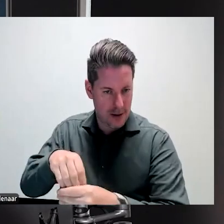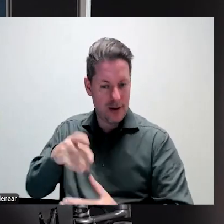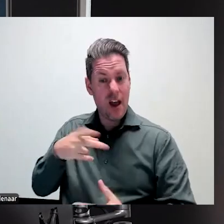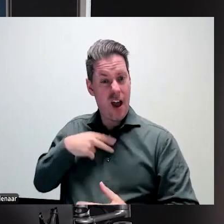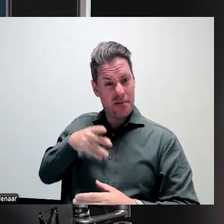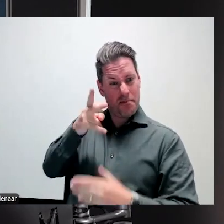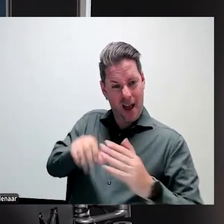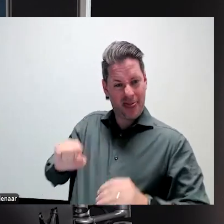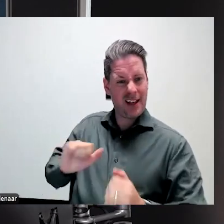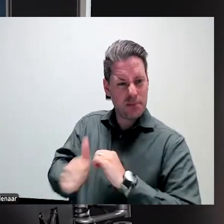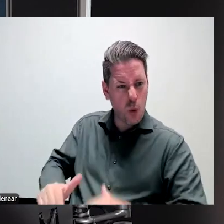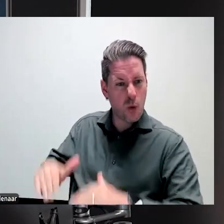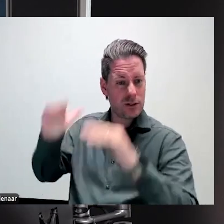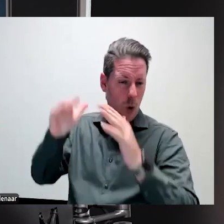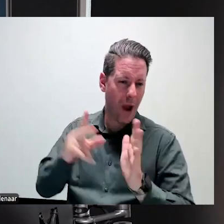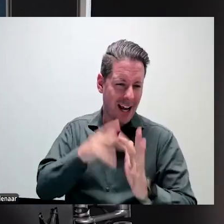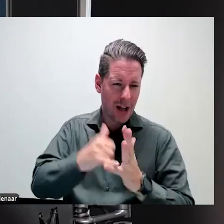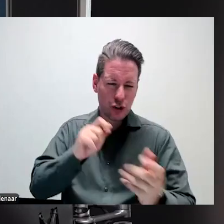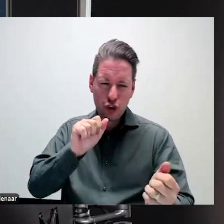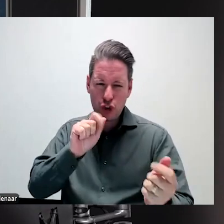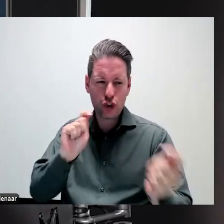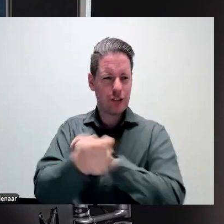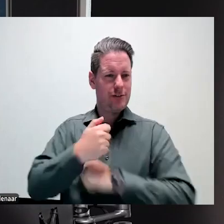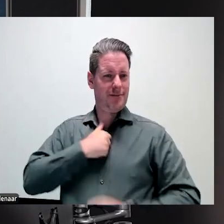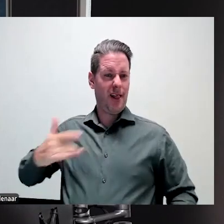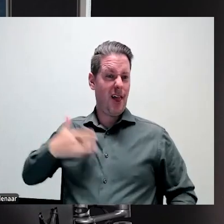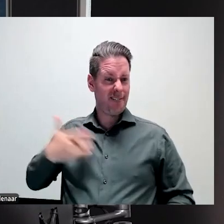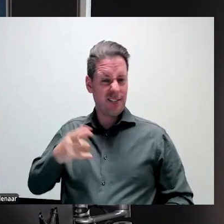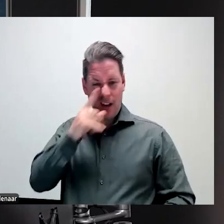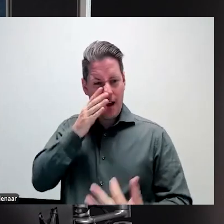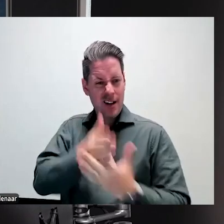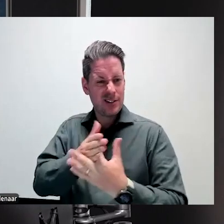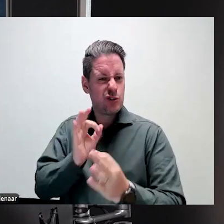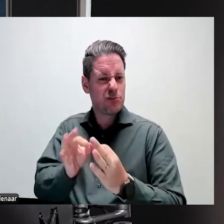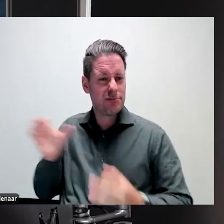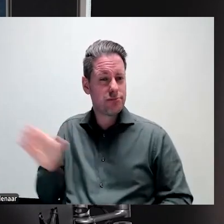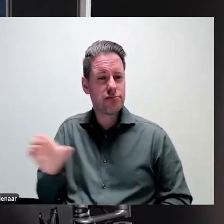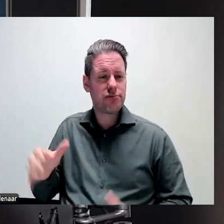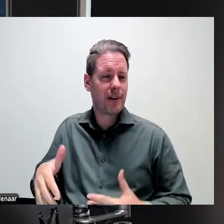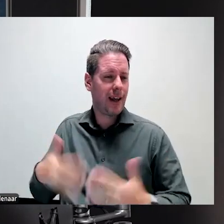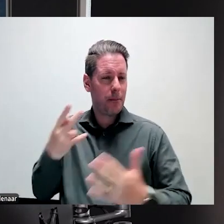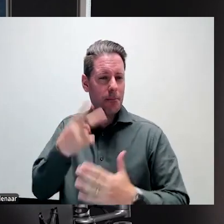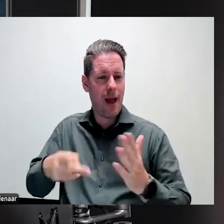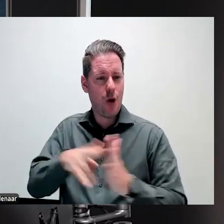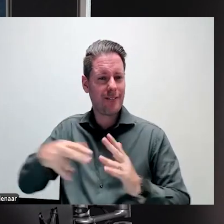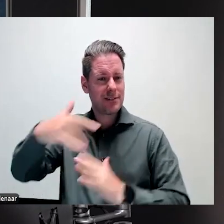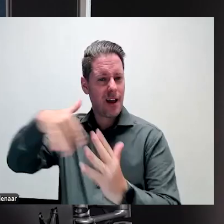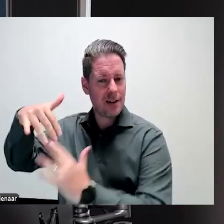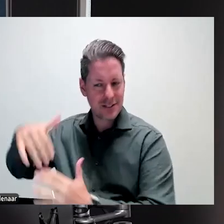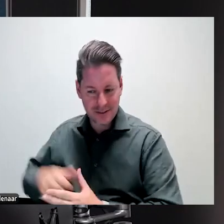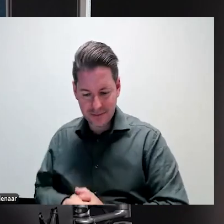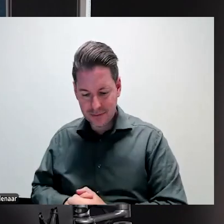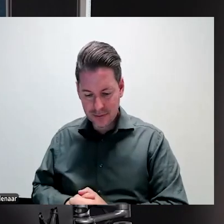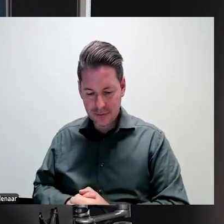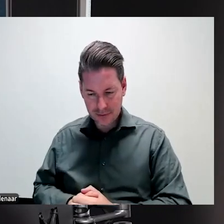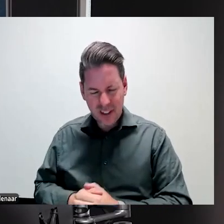aspect, especially accessing interpreters. And that's predominantly the largest service a deaf person will